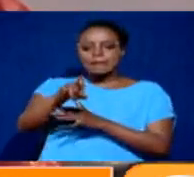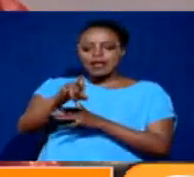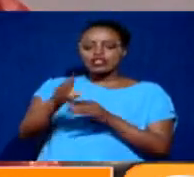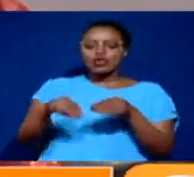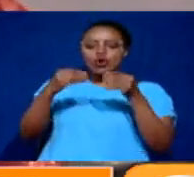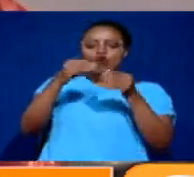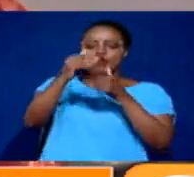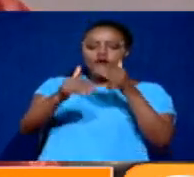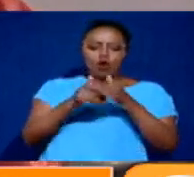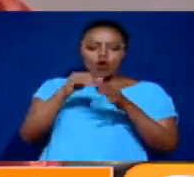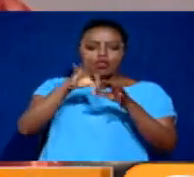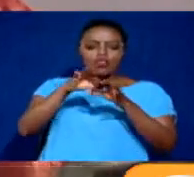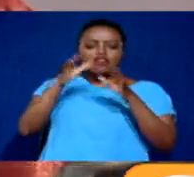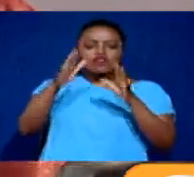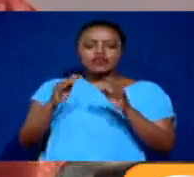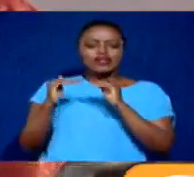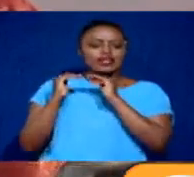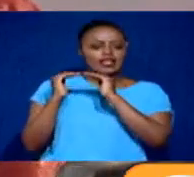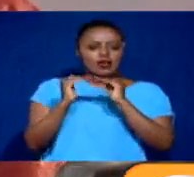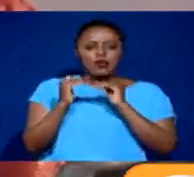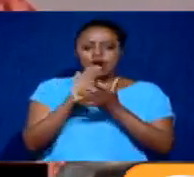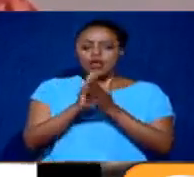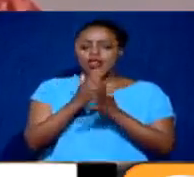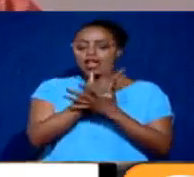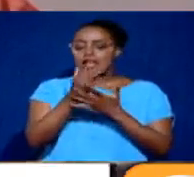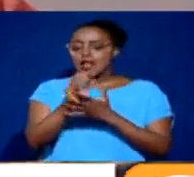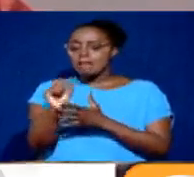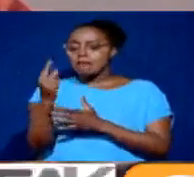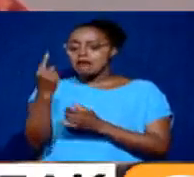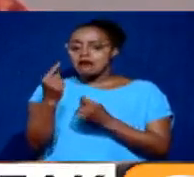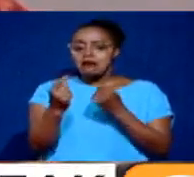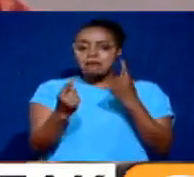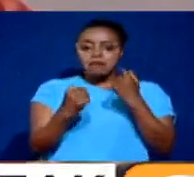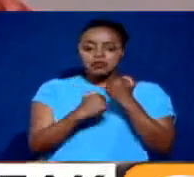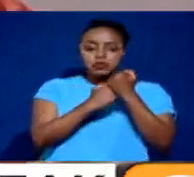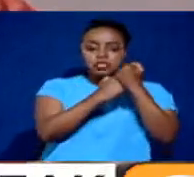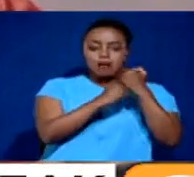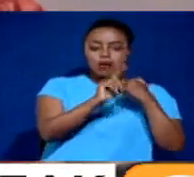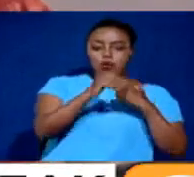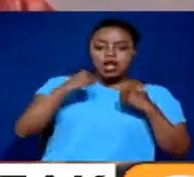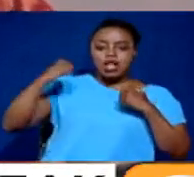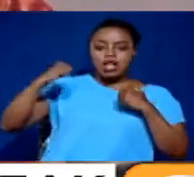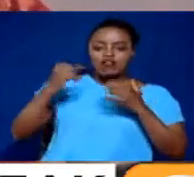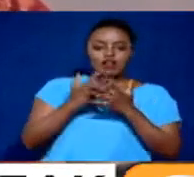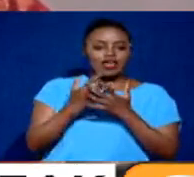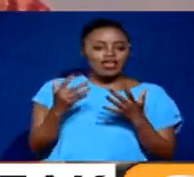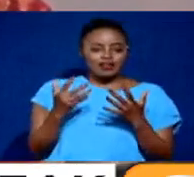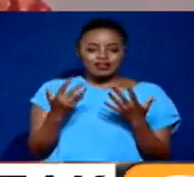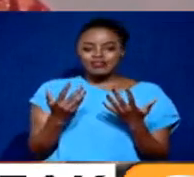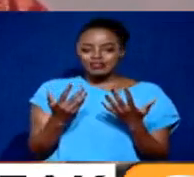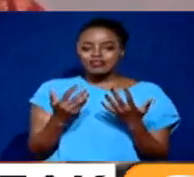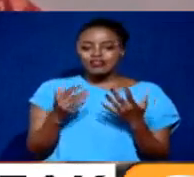serve all the voters equally without appearing to lean on one side of any of